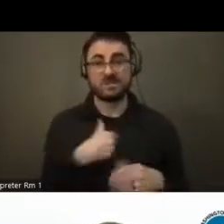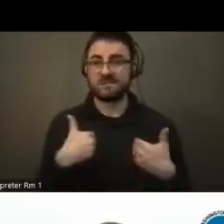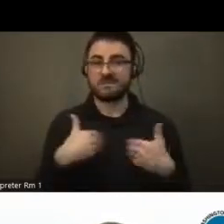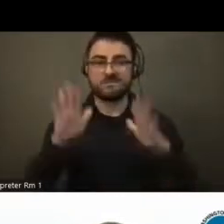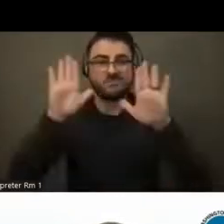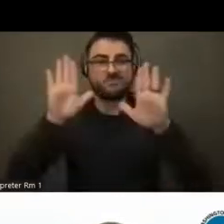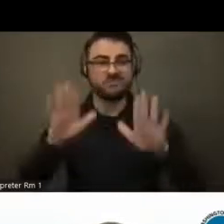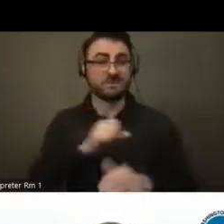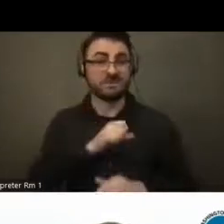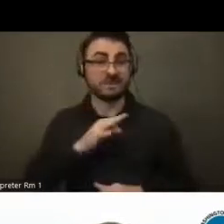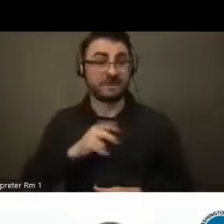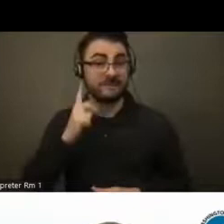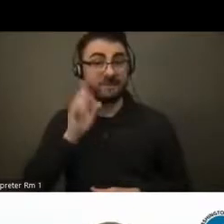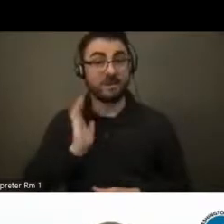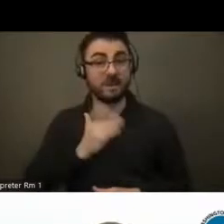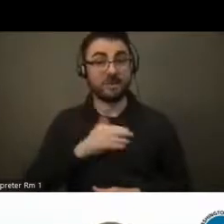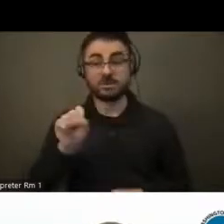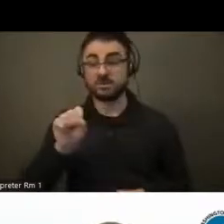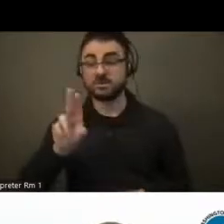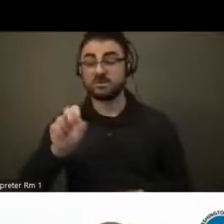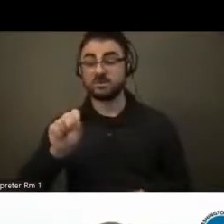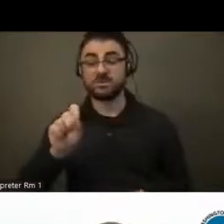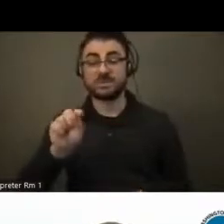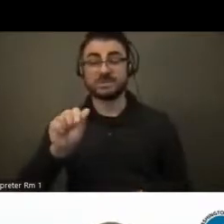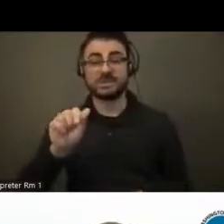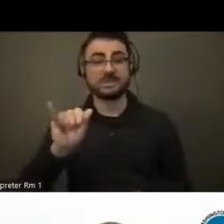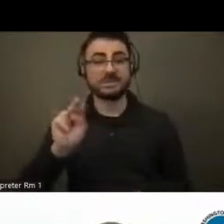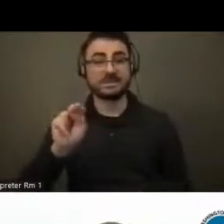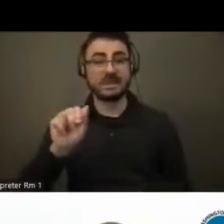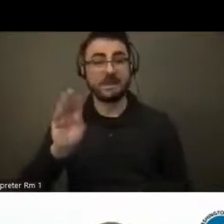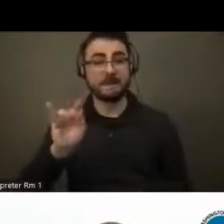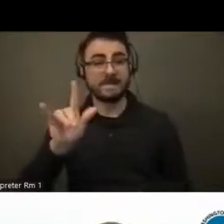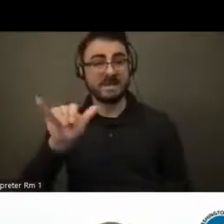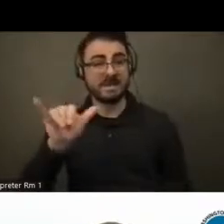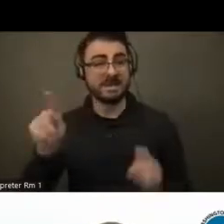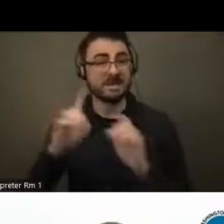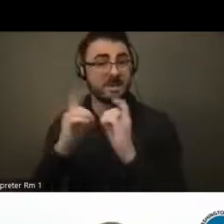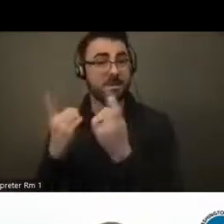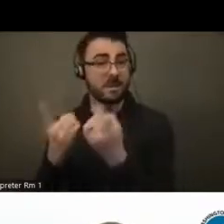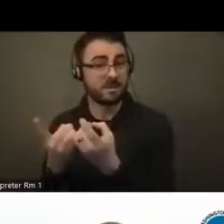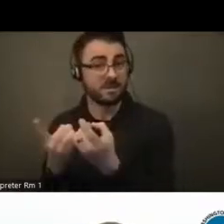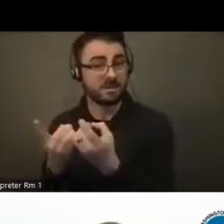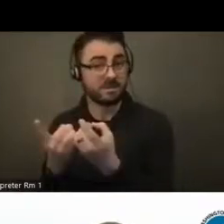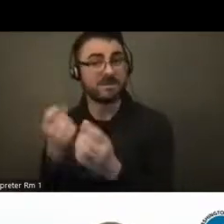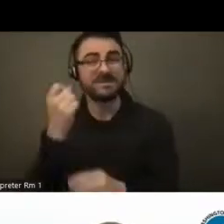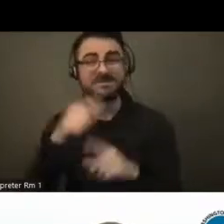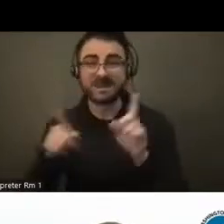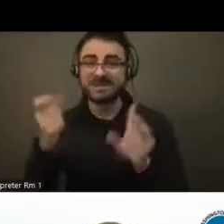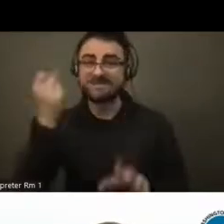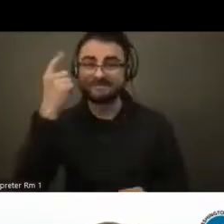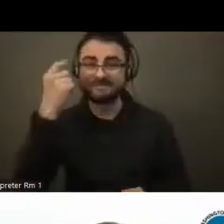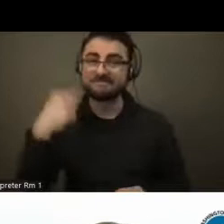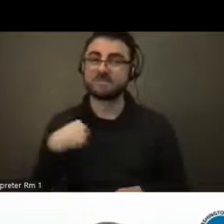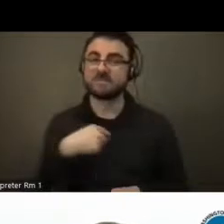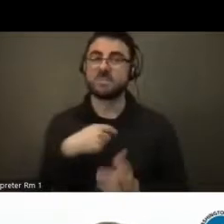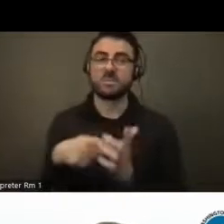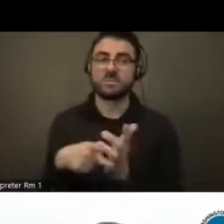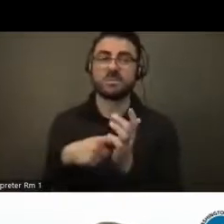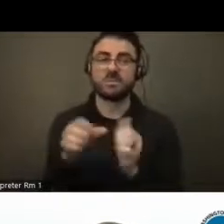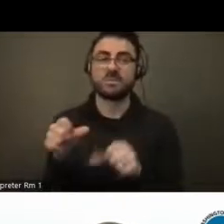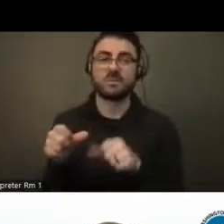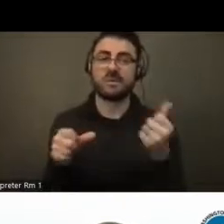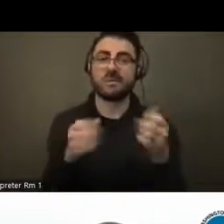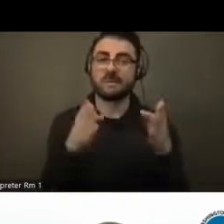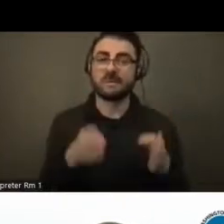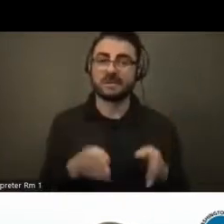sustainability department and land use and transportation, but we need an additional person to help figure this out